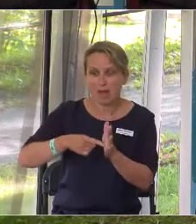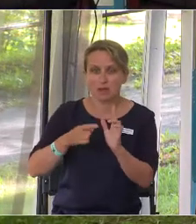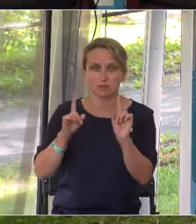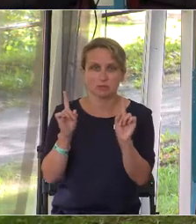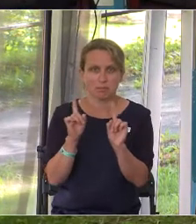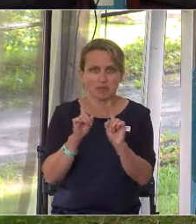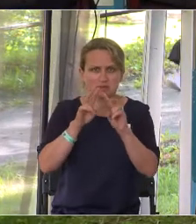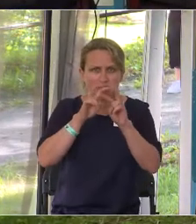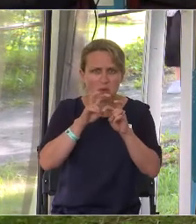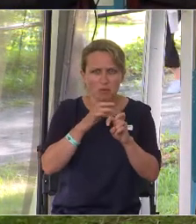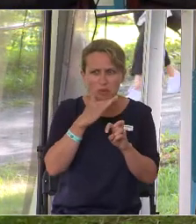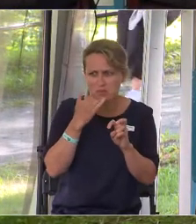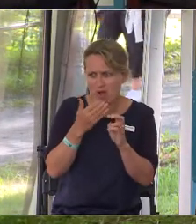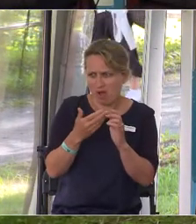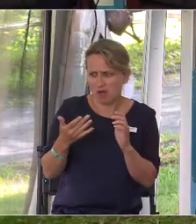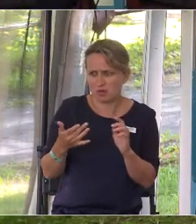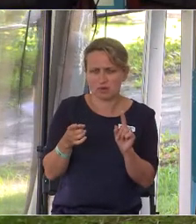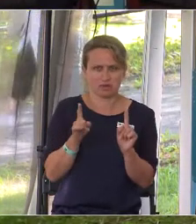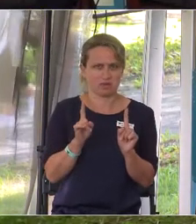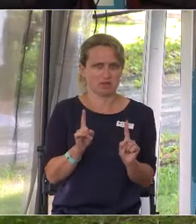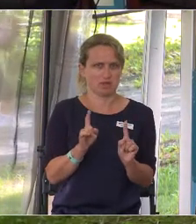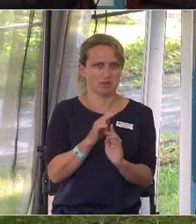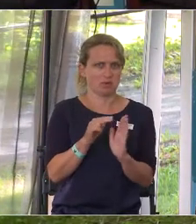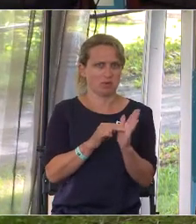Why is it? Why is it still a problem? Why can't we?